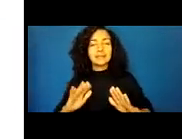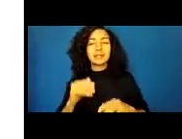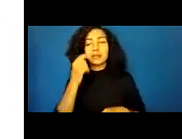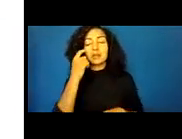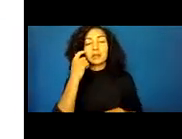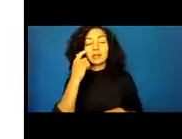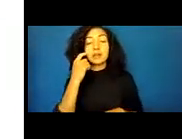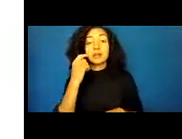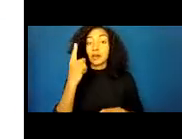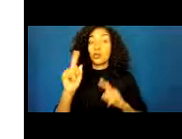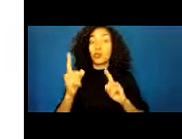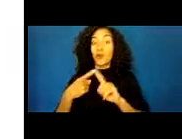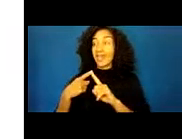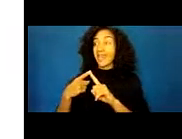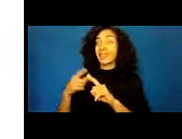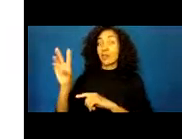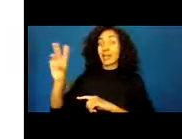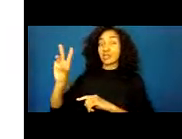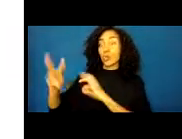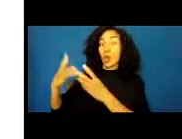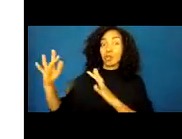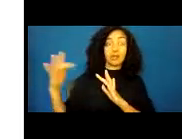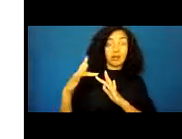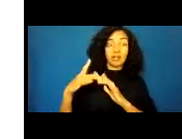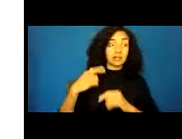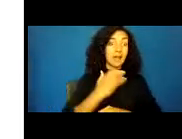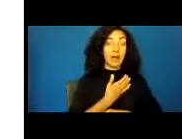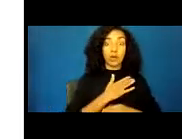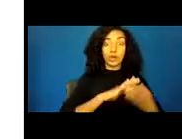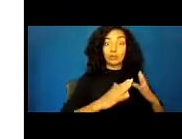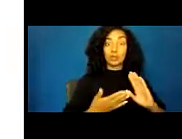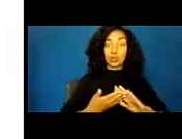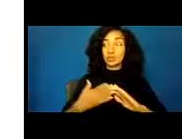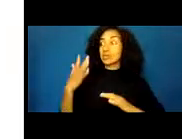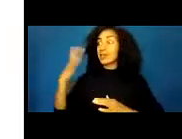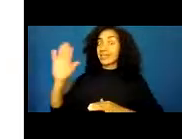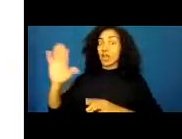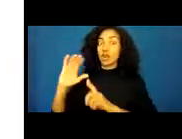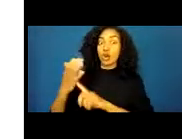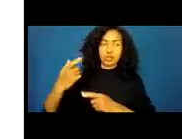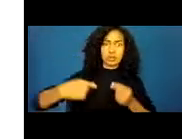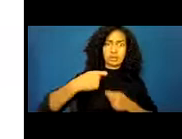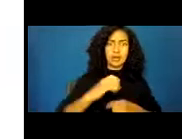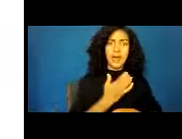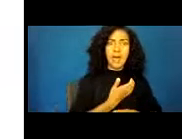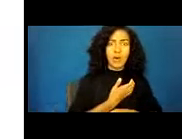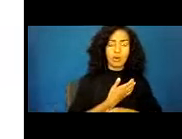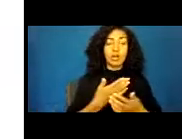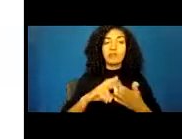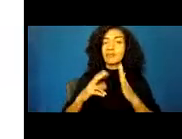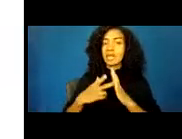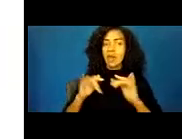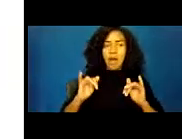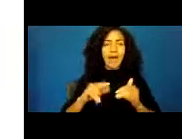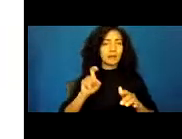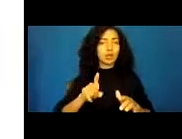when contact happened and then those kinds of things were replaced with other things, we had to learn a new way to be. And so how do we do